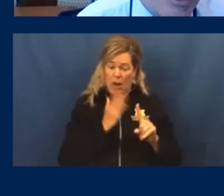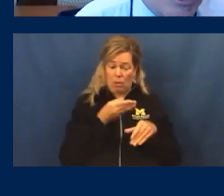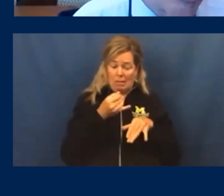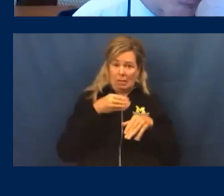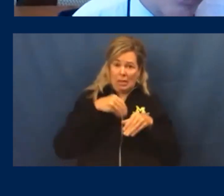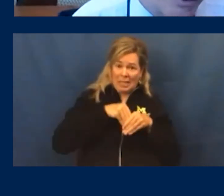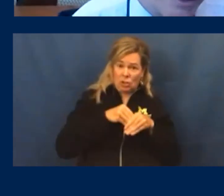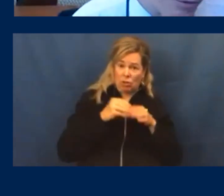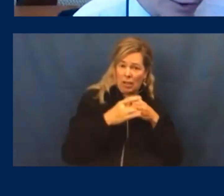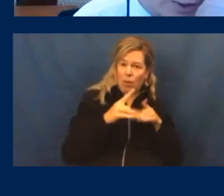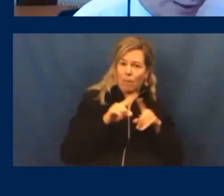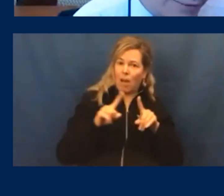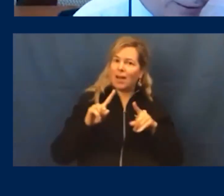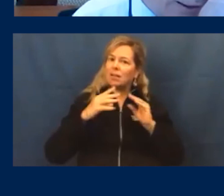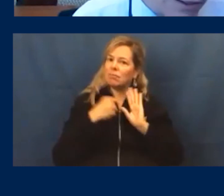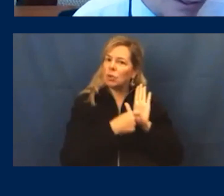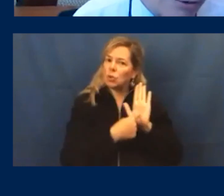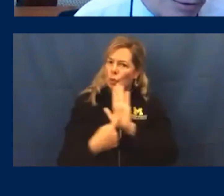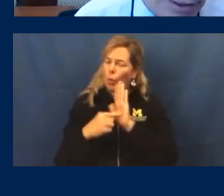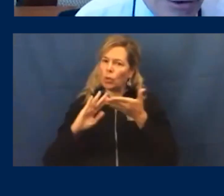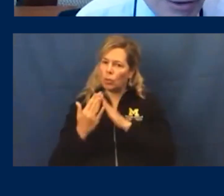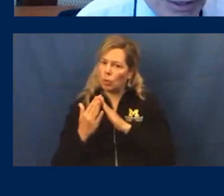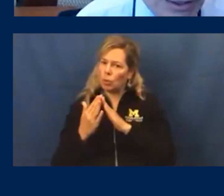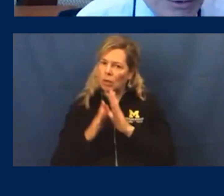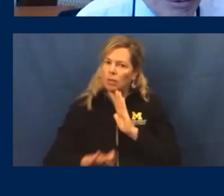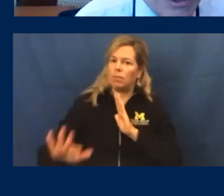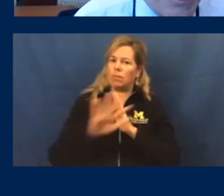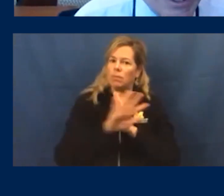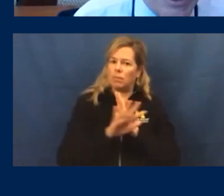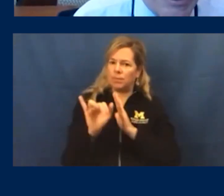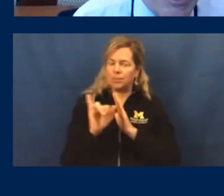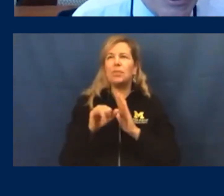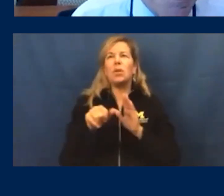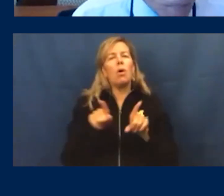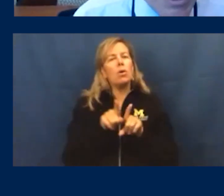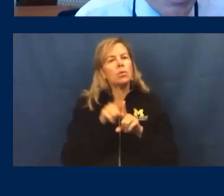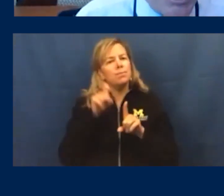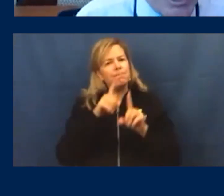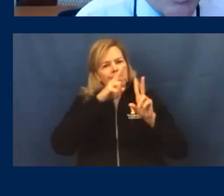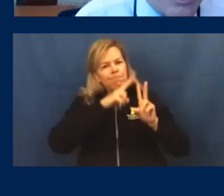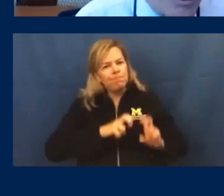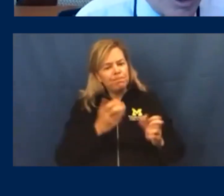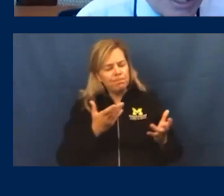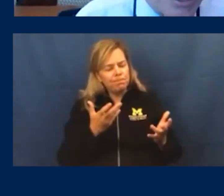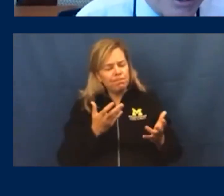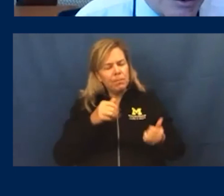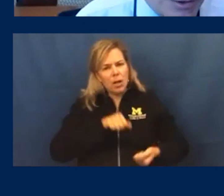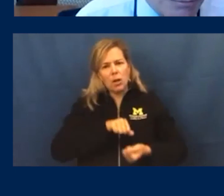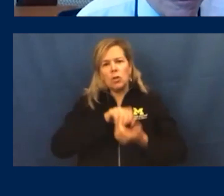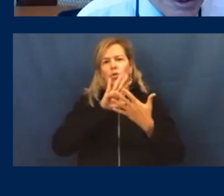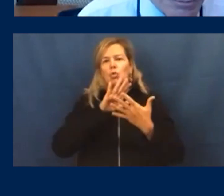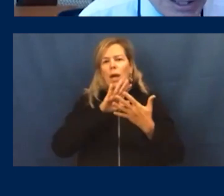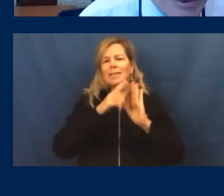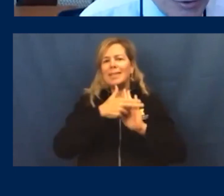we are trying to address that. I think the other area we need to think about is addressing or highlighting